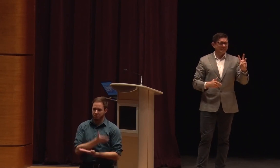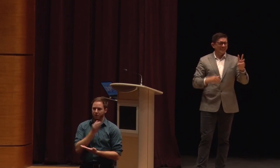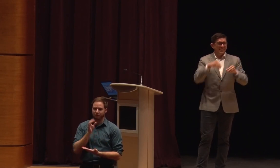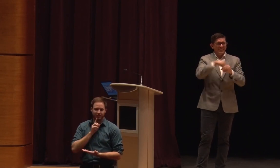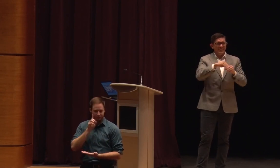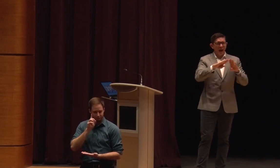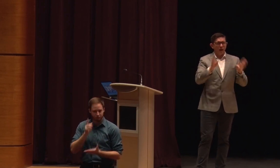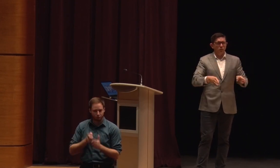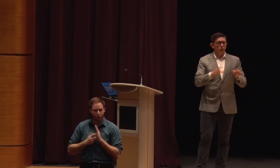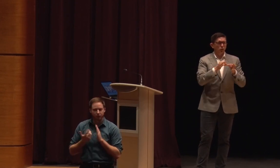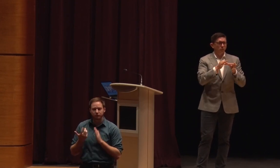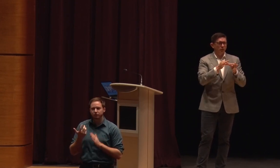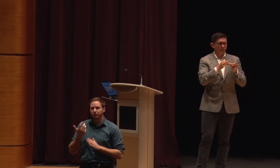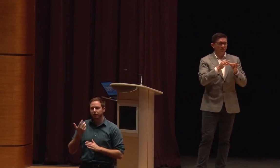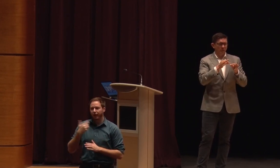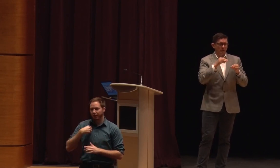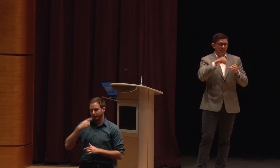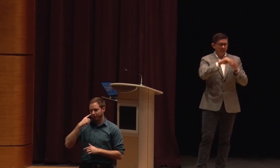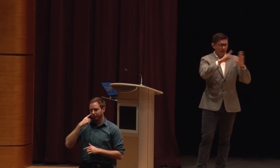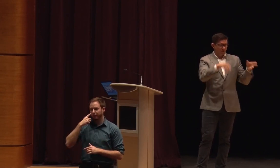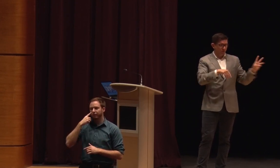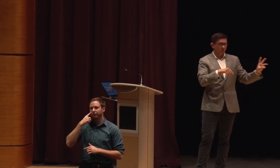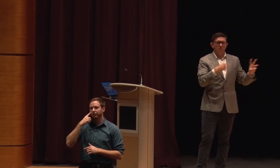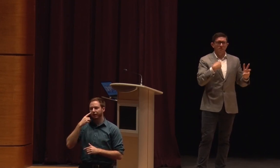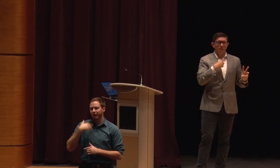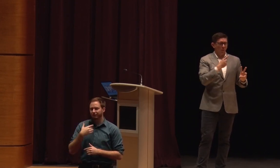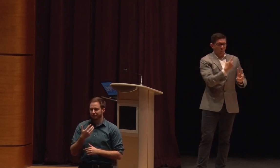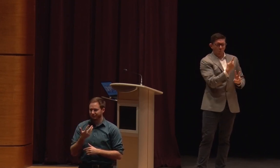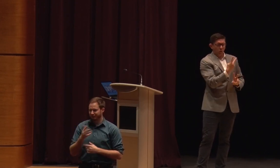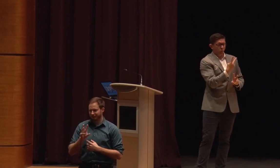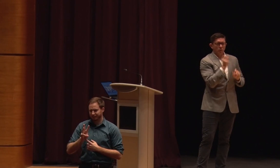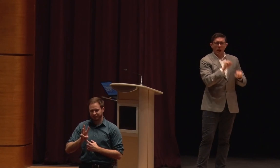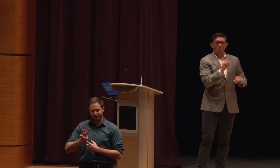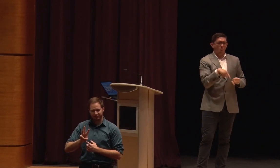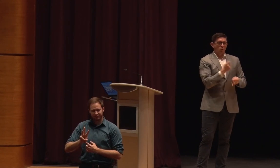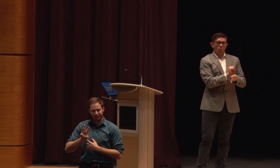deafness. I think that there are six